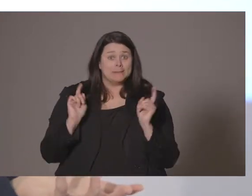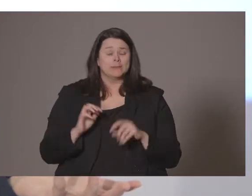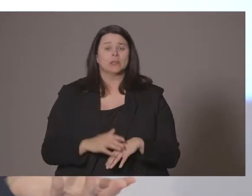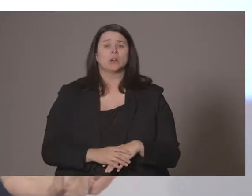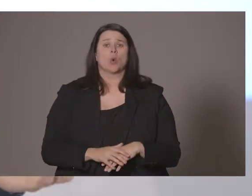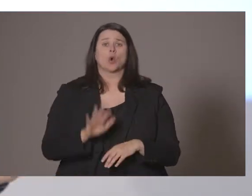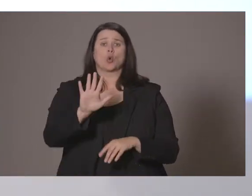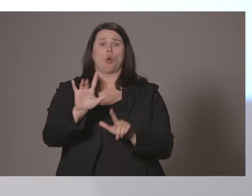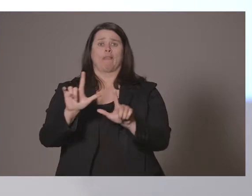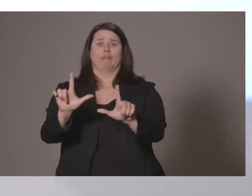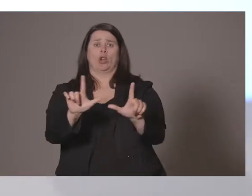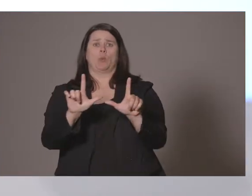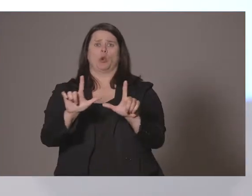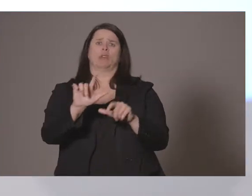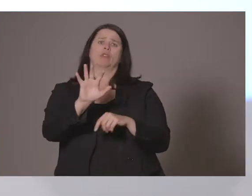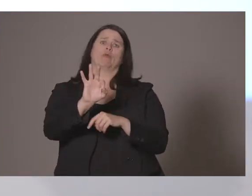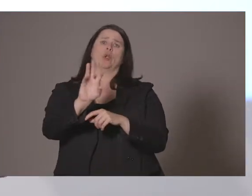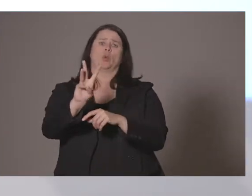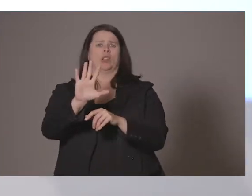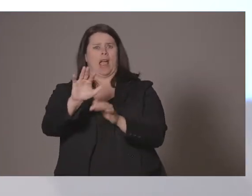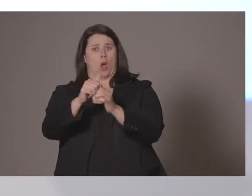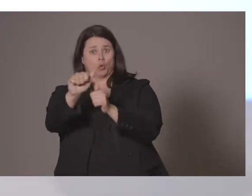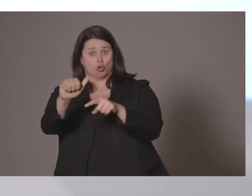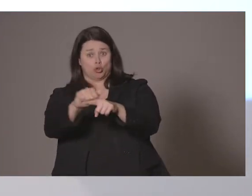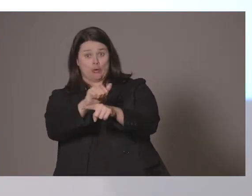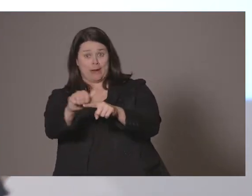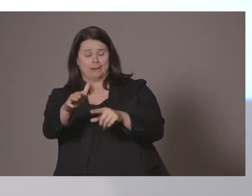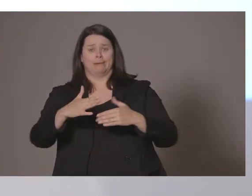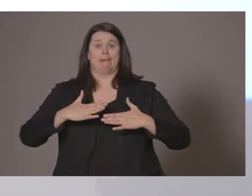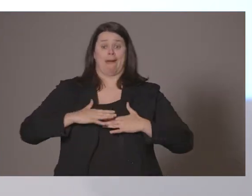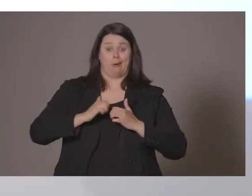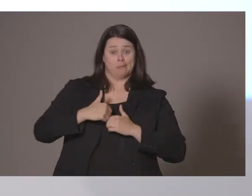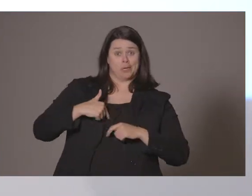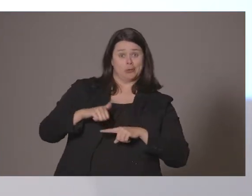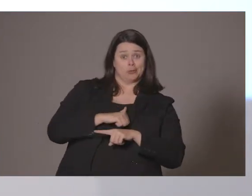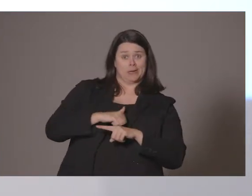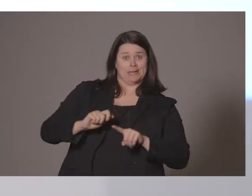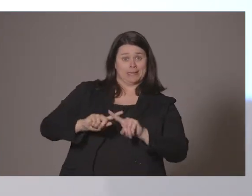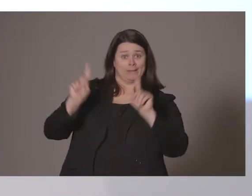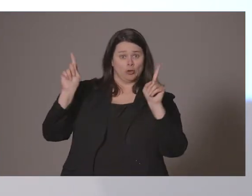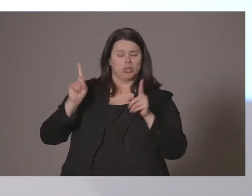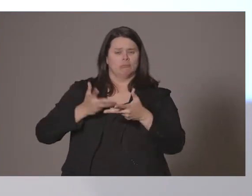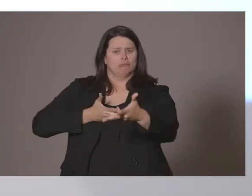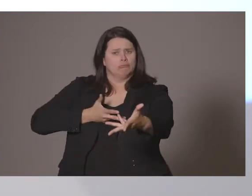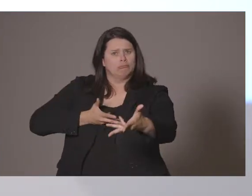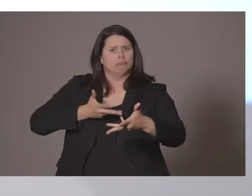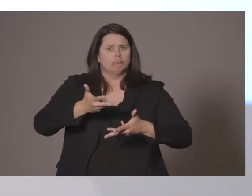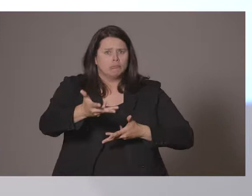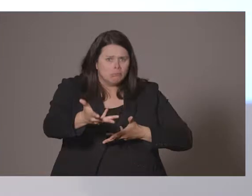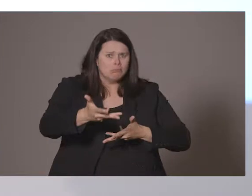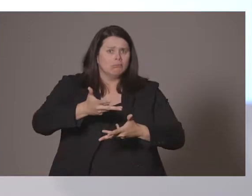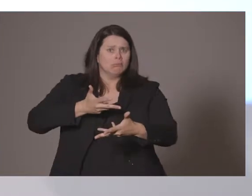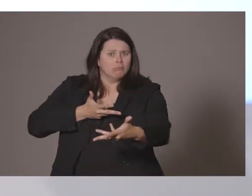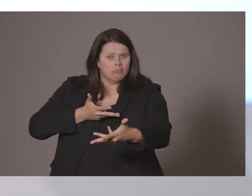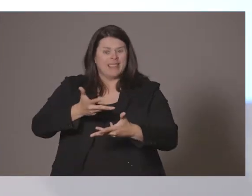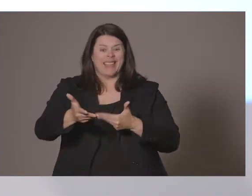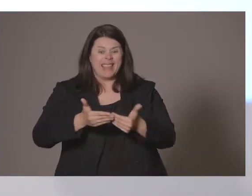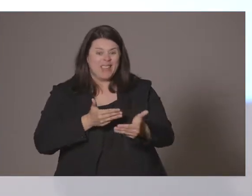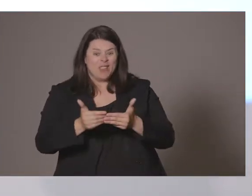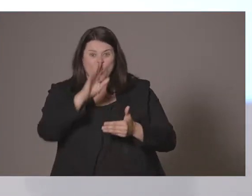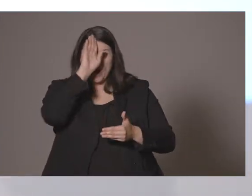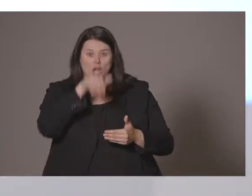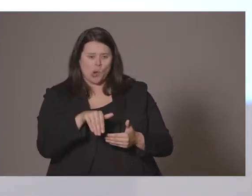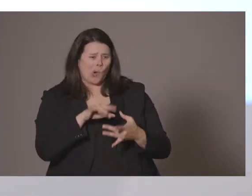been trained in, relationship across difference is a constant, ongoing practice. And even if you're familiar with the role